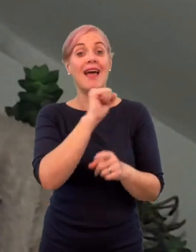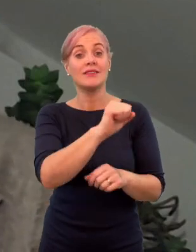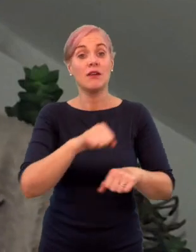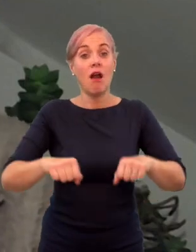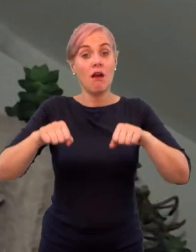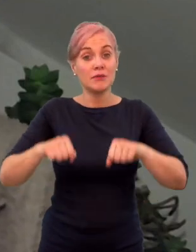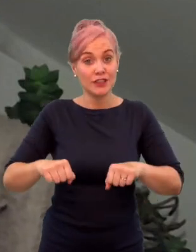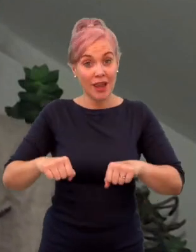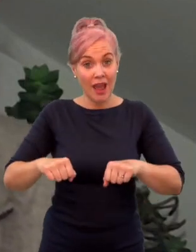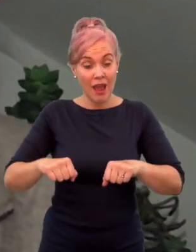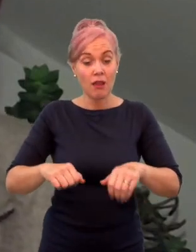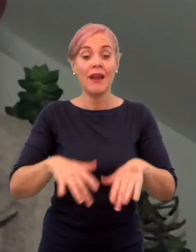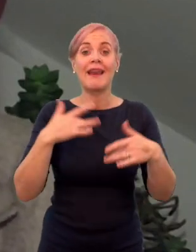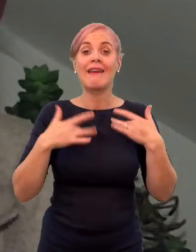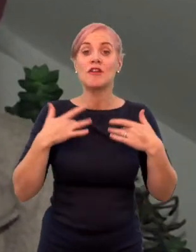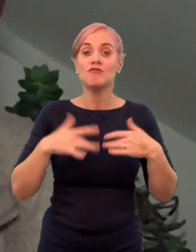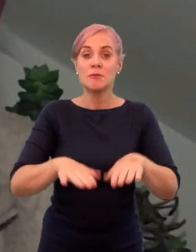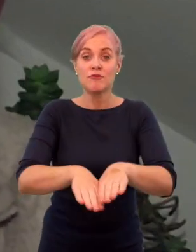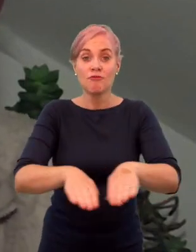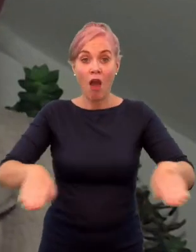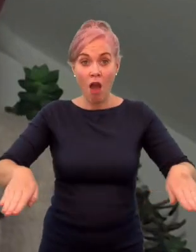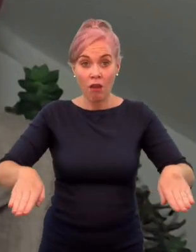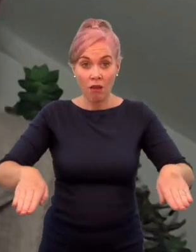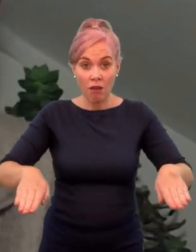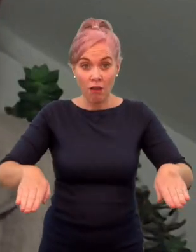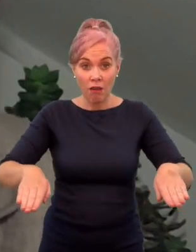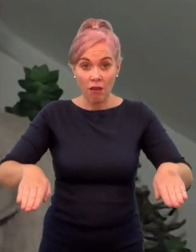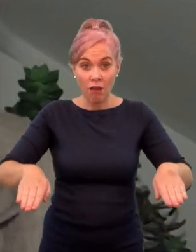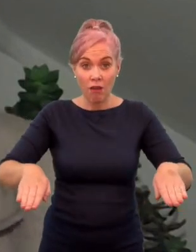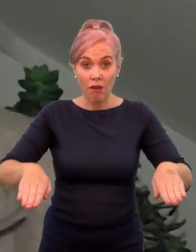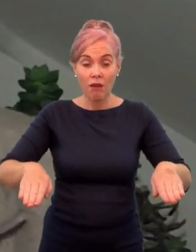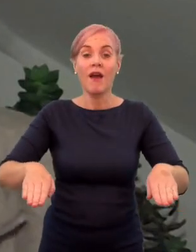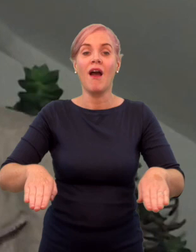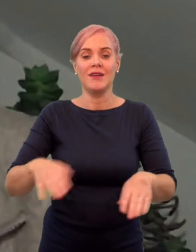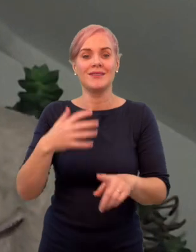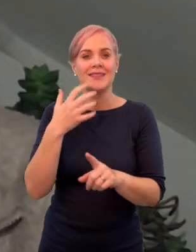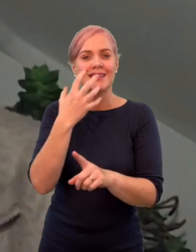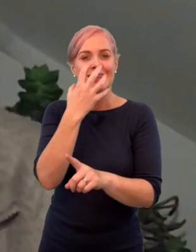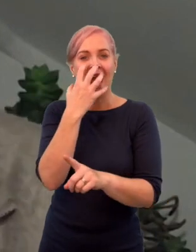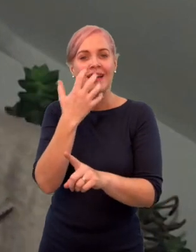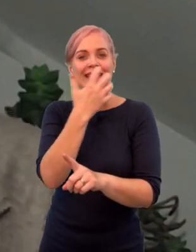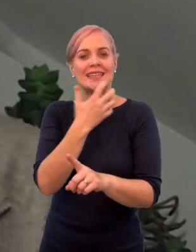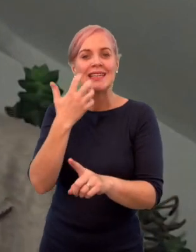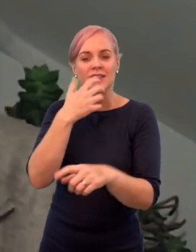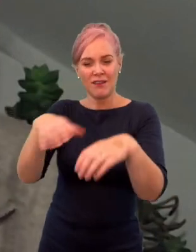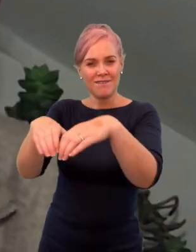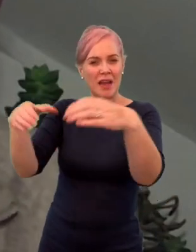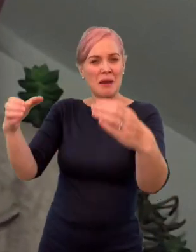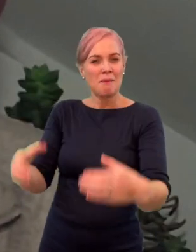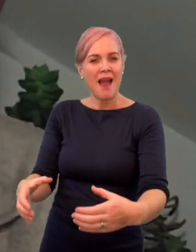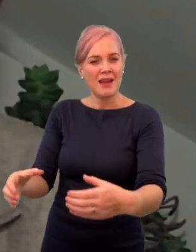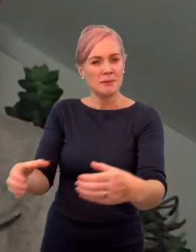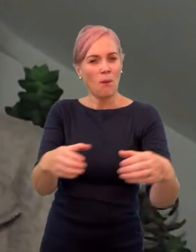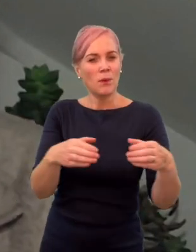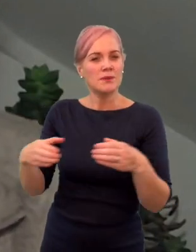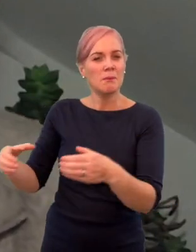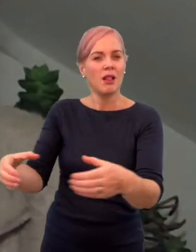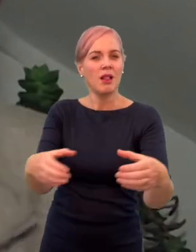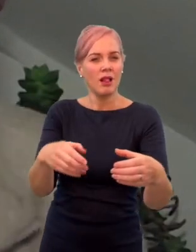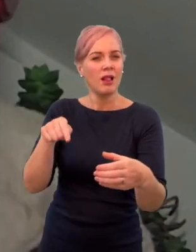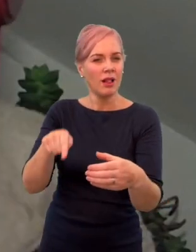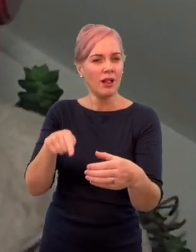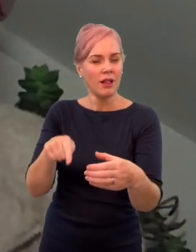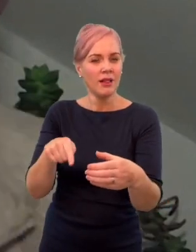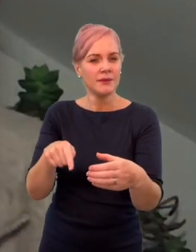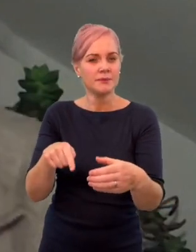that is dad's armchair. So their rug, their living room rug, and a little sort of gas heater fireplace,